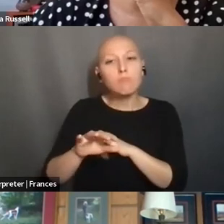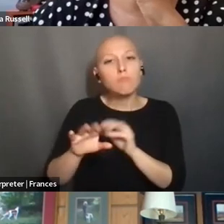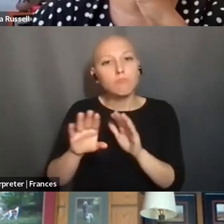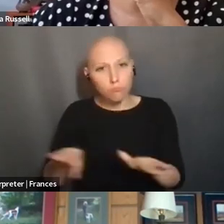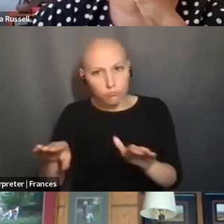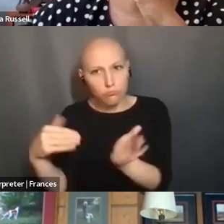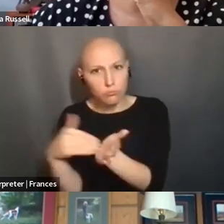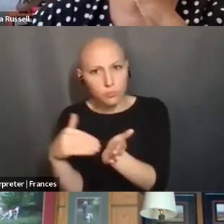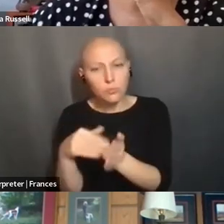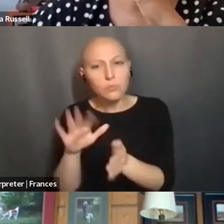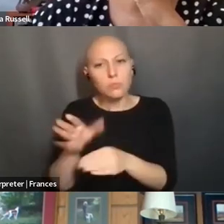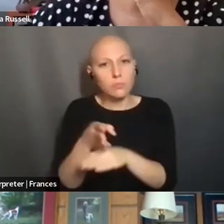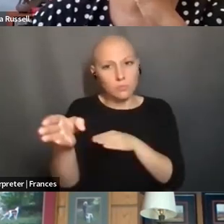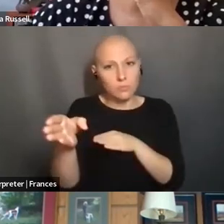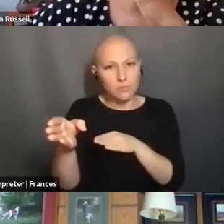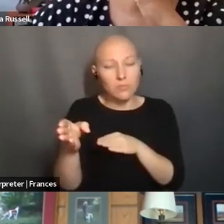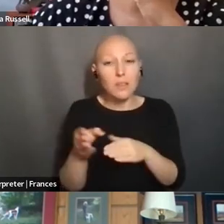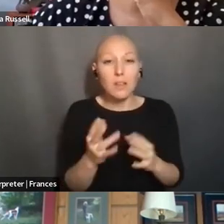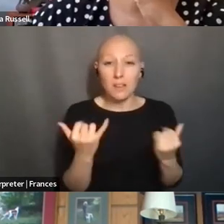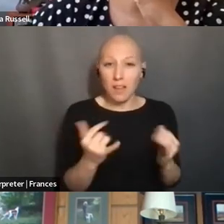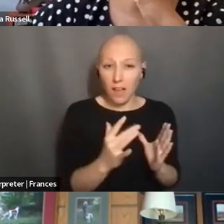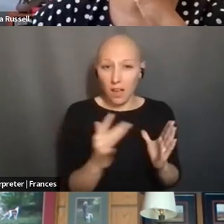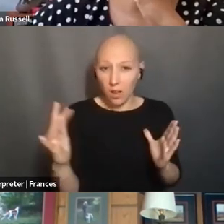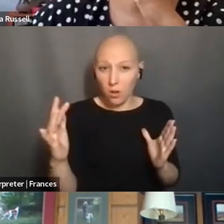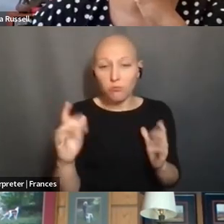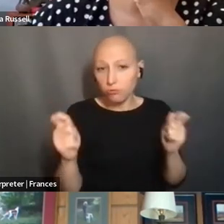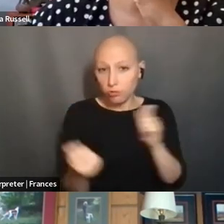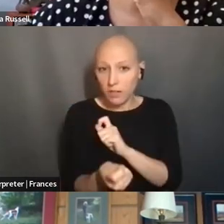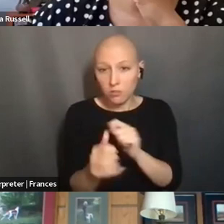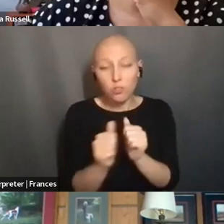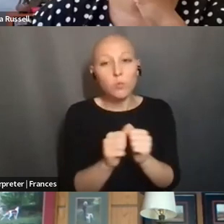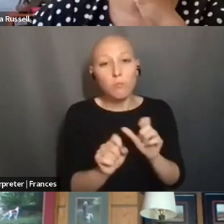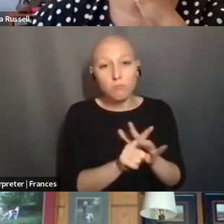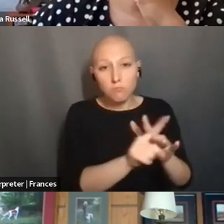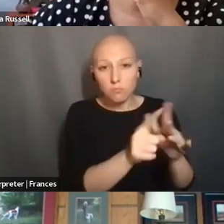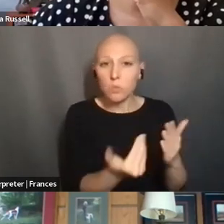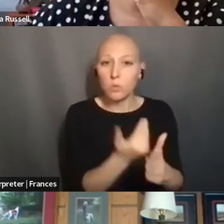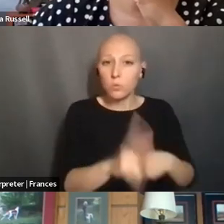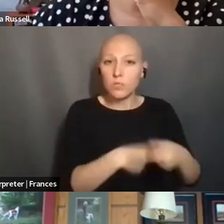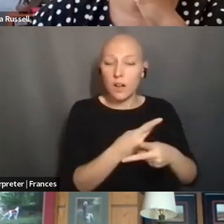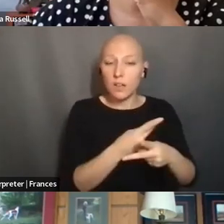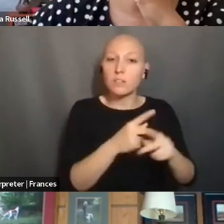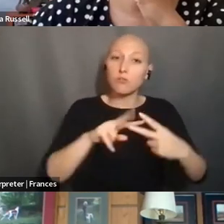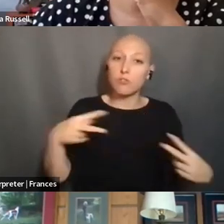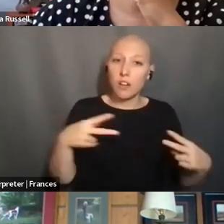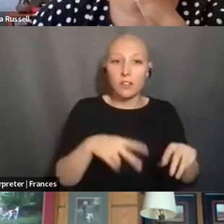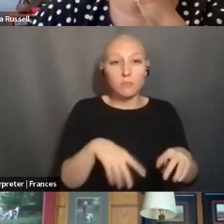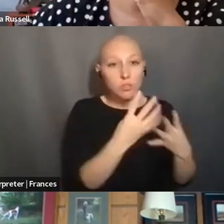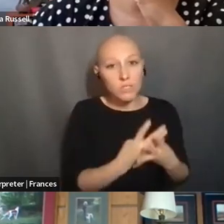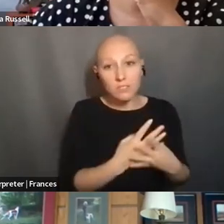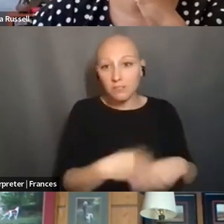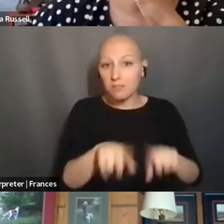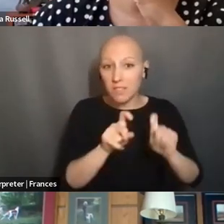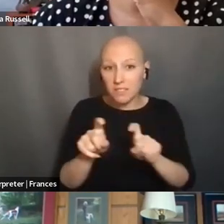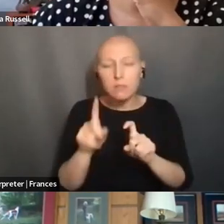by the 90s and into the 21st century with the rise of new types of genetic screening and testing for example,